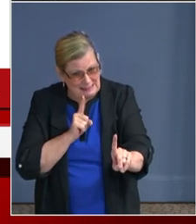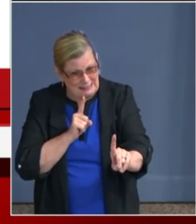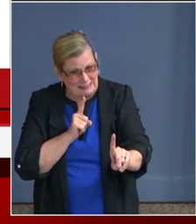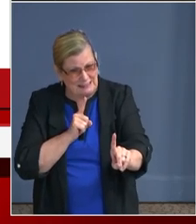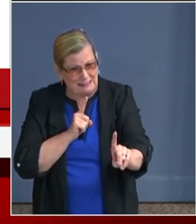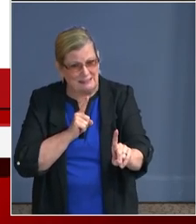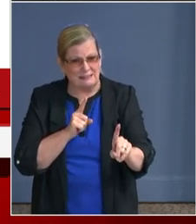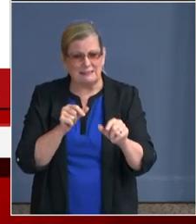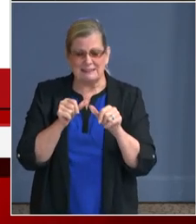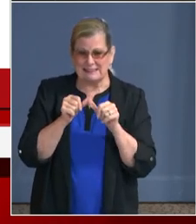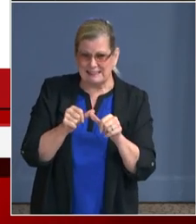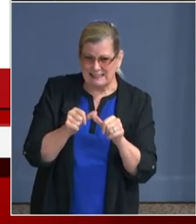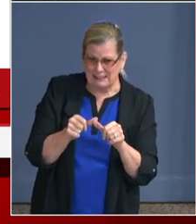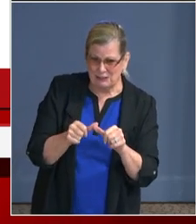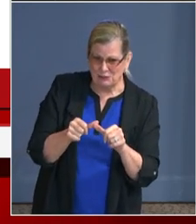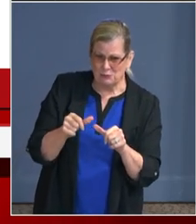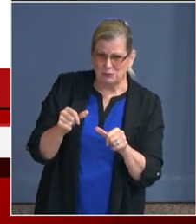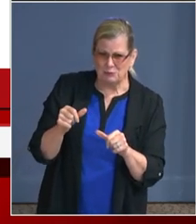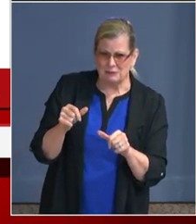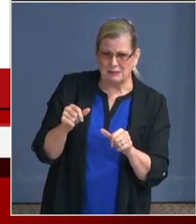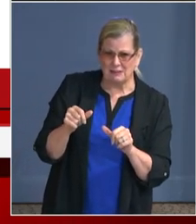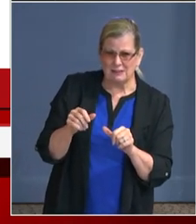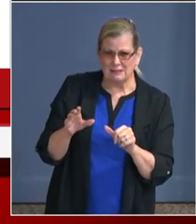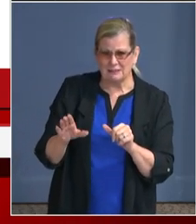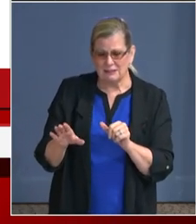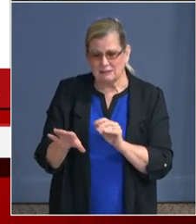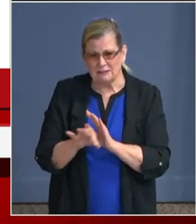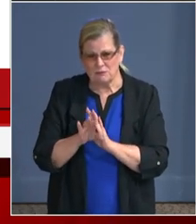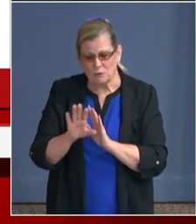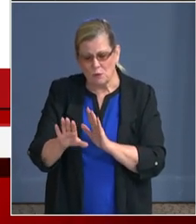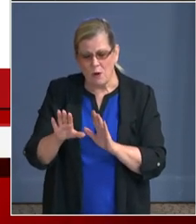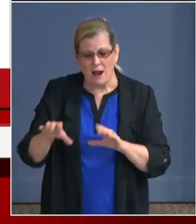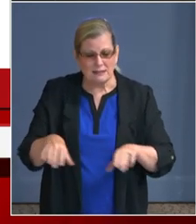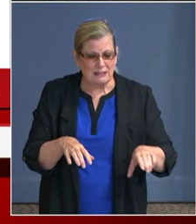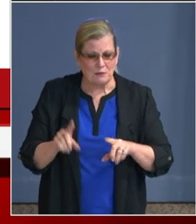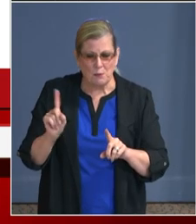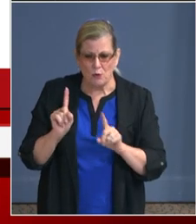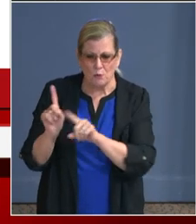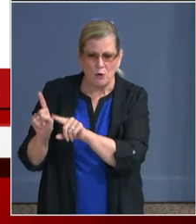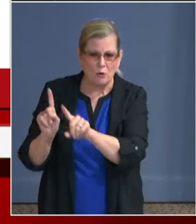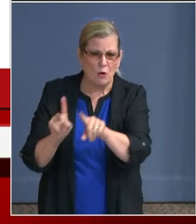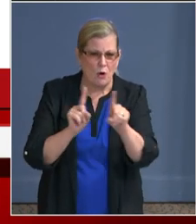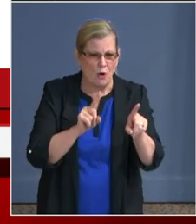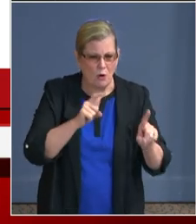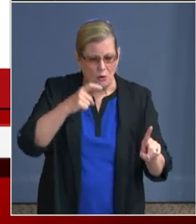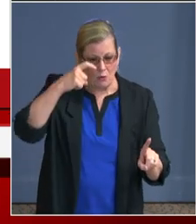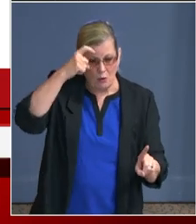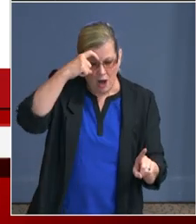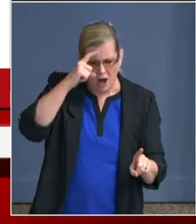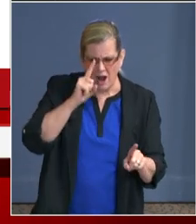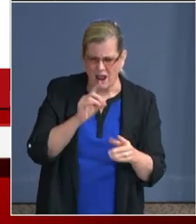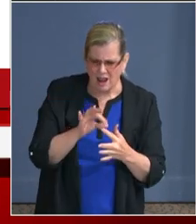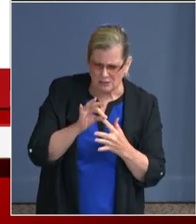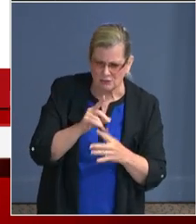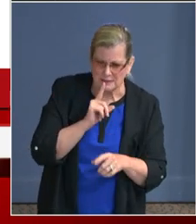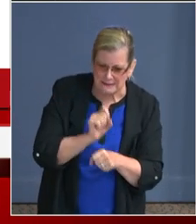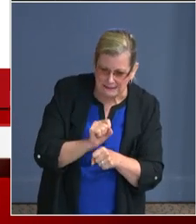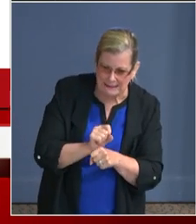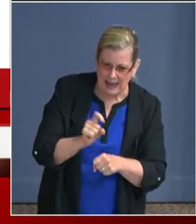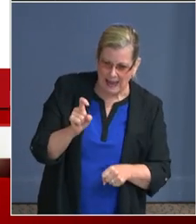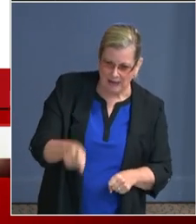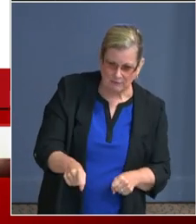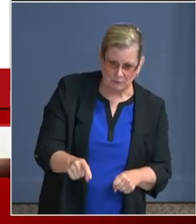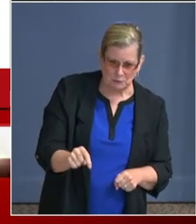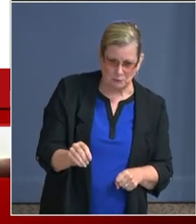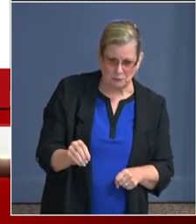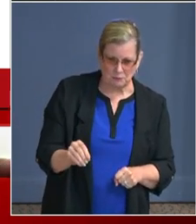to choose your activities wisely. And as I think about what that means for me, that